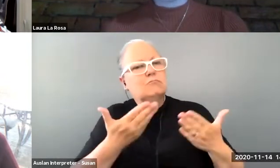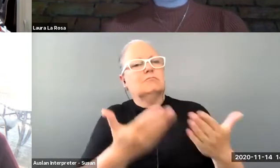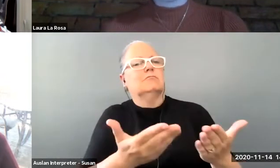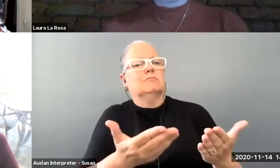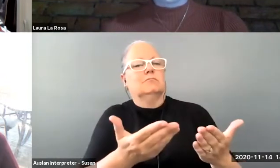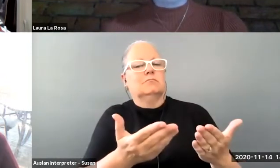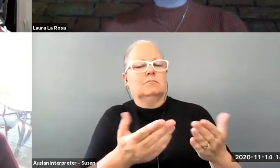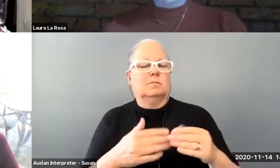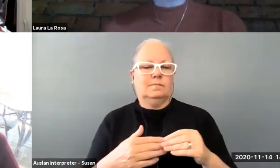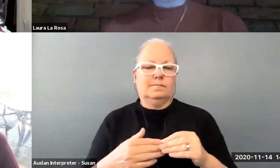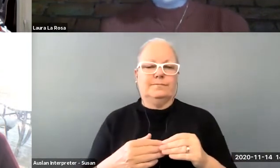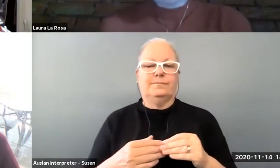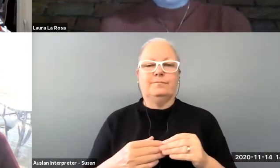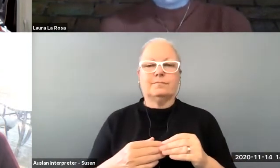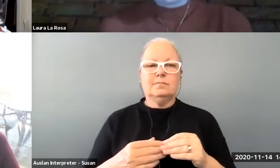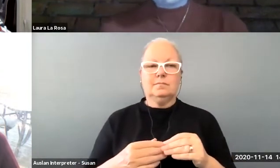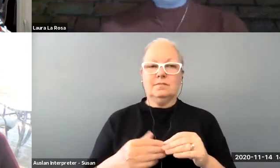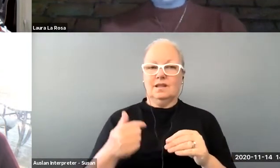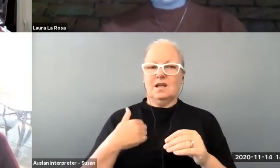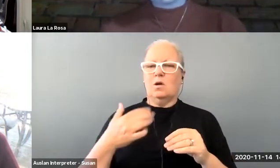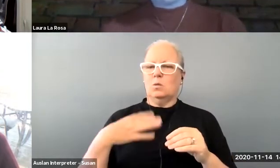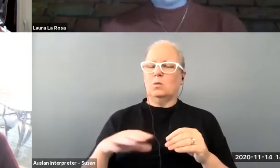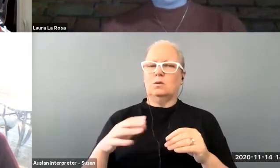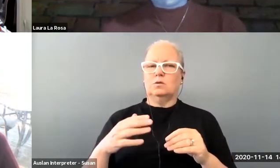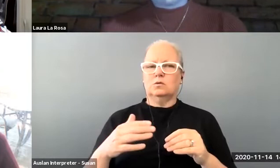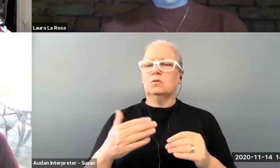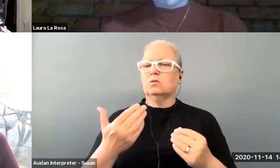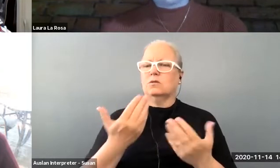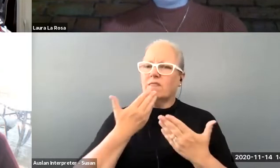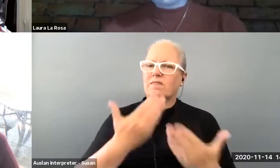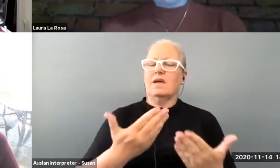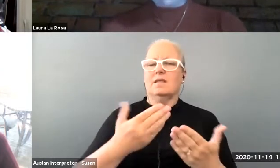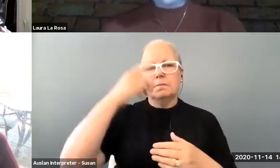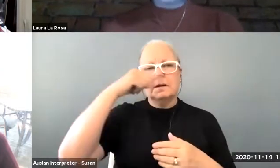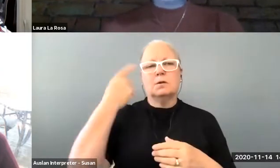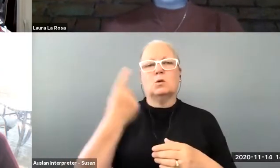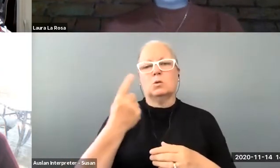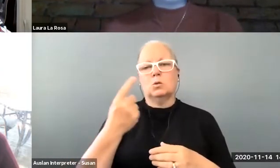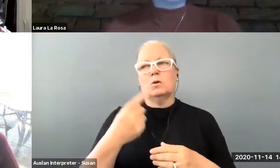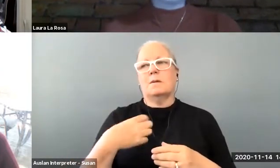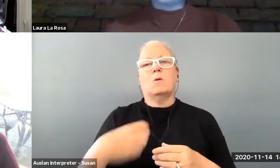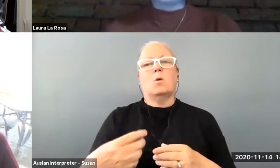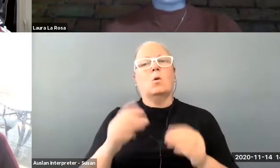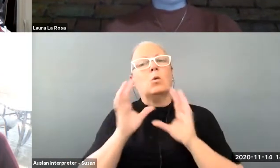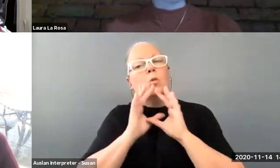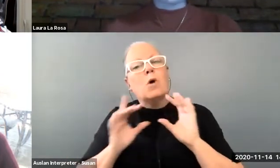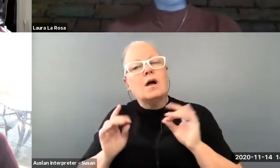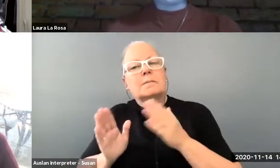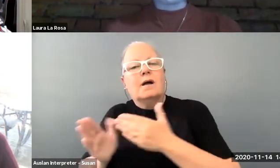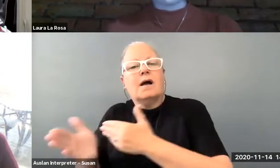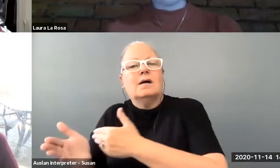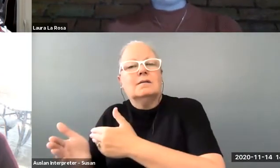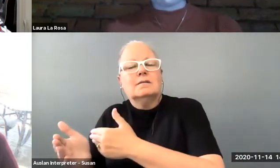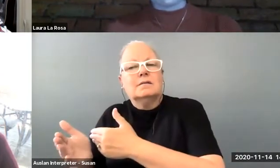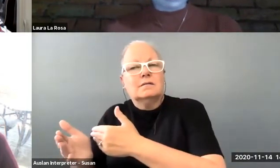And I would like to take a moment to kind of acknowledge the people that are more quiet contributors, because there are far